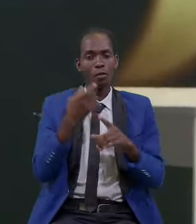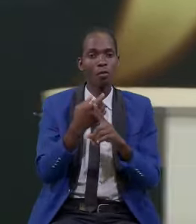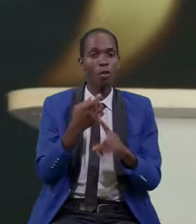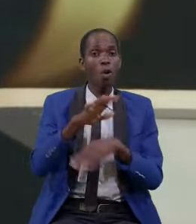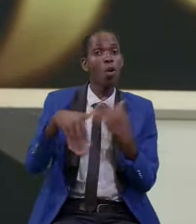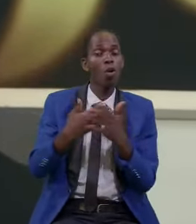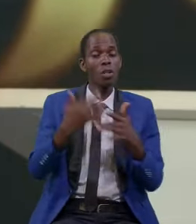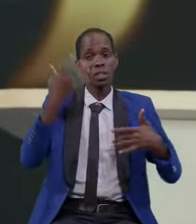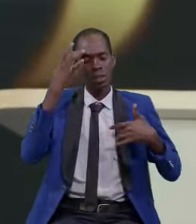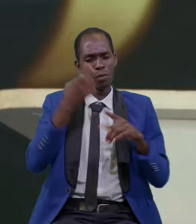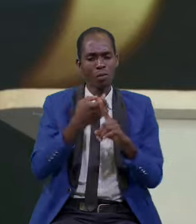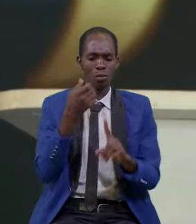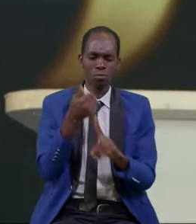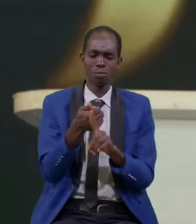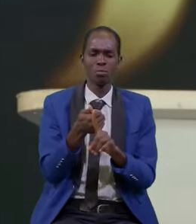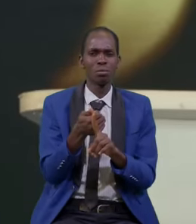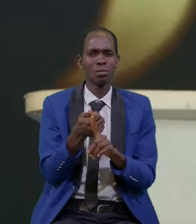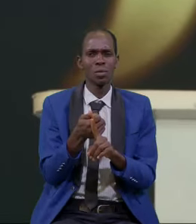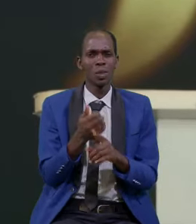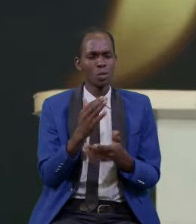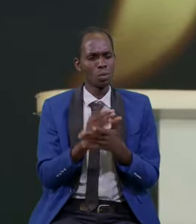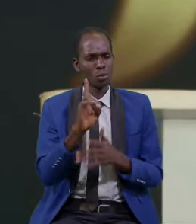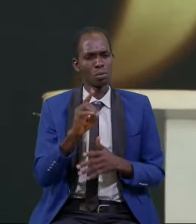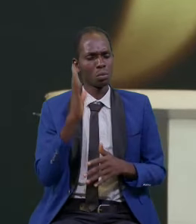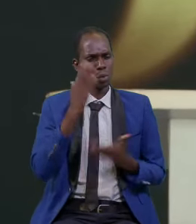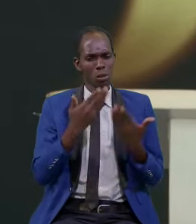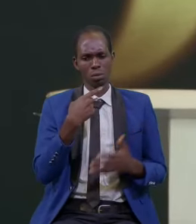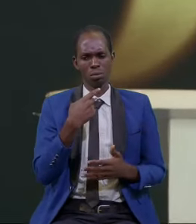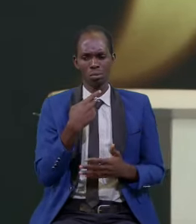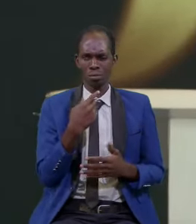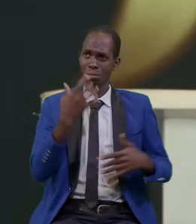before. Somebody says, sicknesses from self.